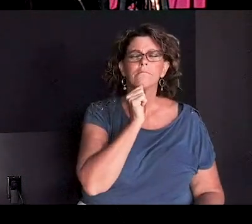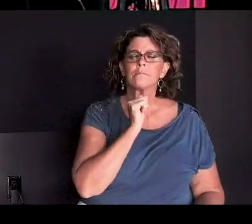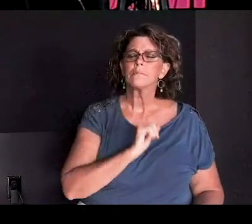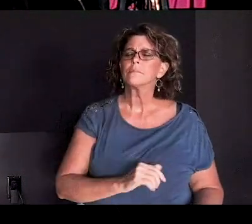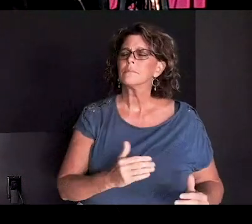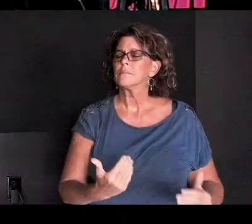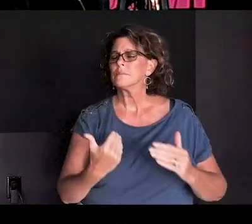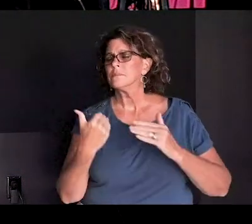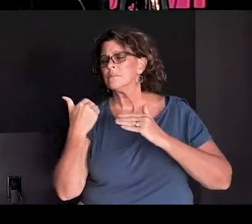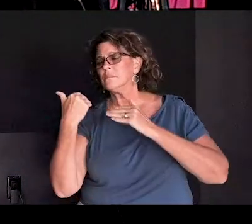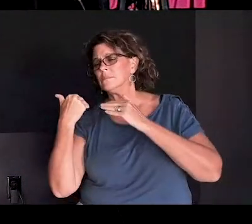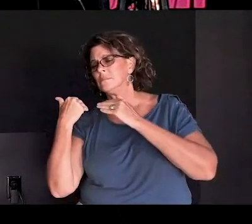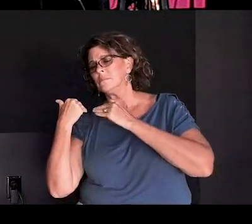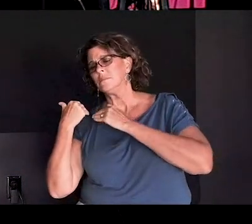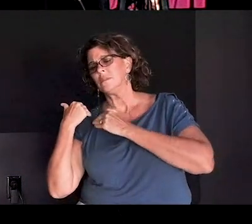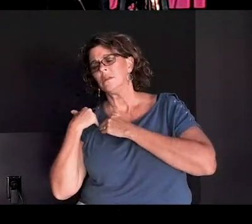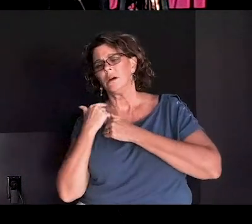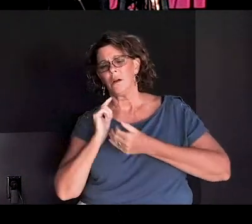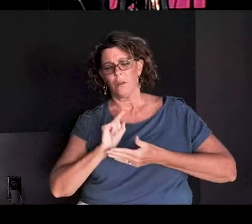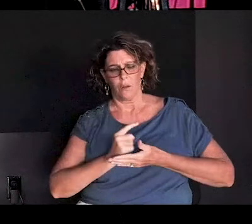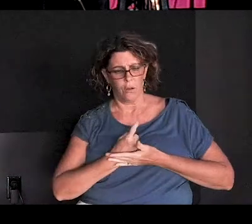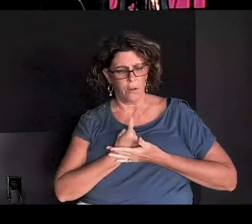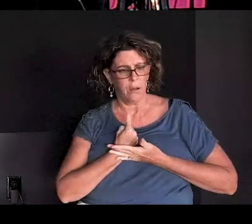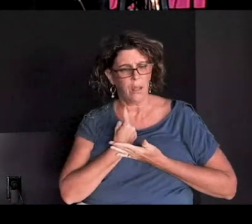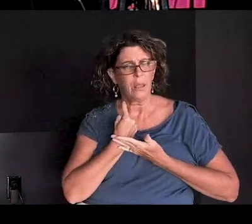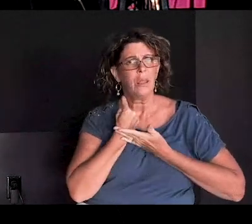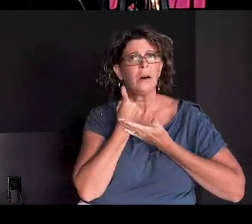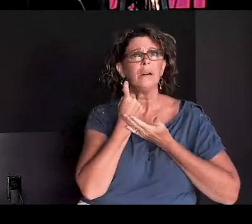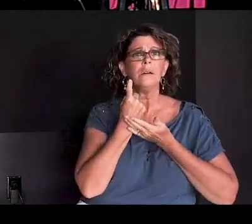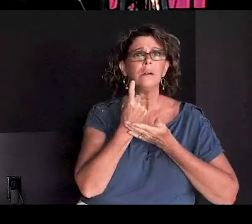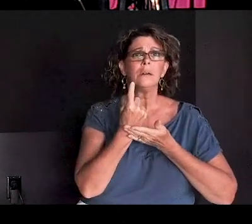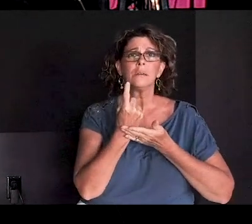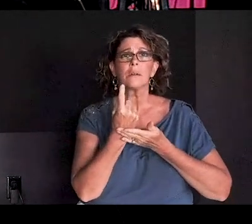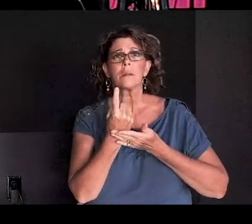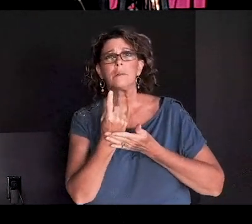created to bear it